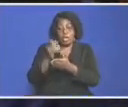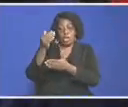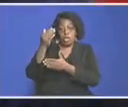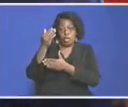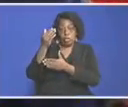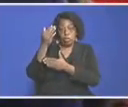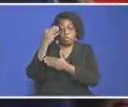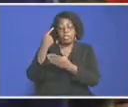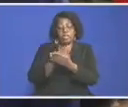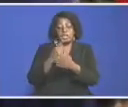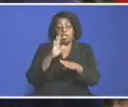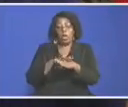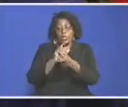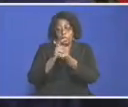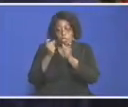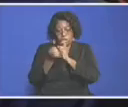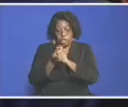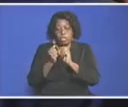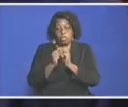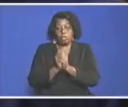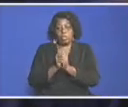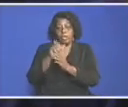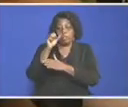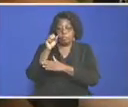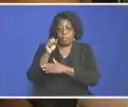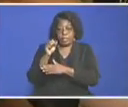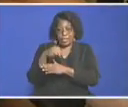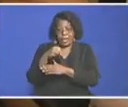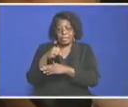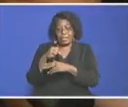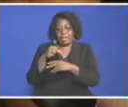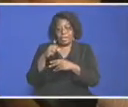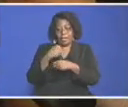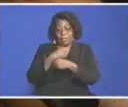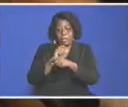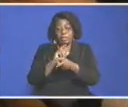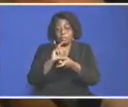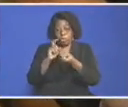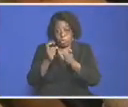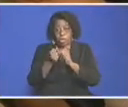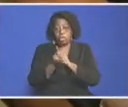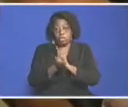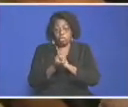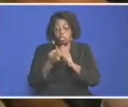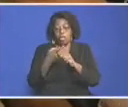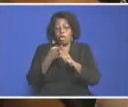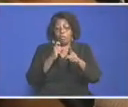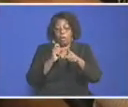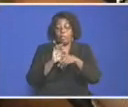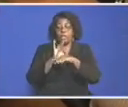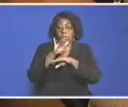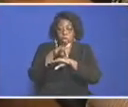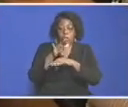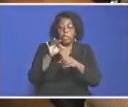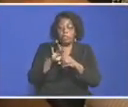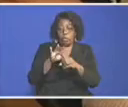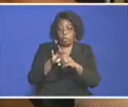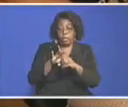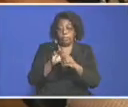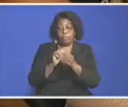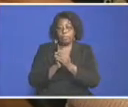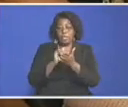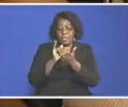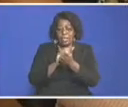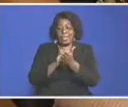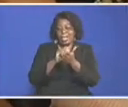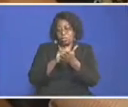in advance. It's clear that they would have made some significant adjustments from the advance polls, and that's what